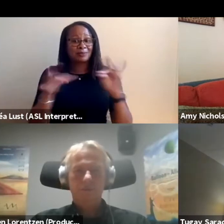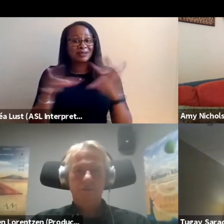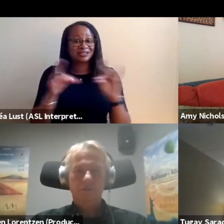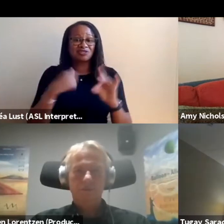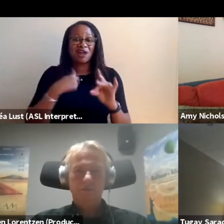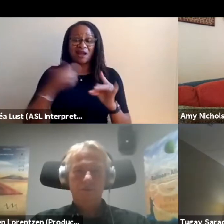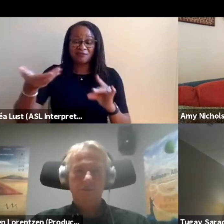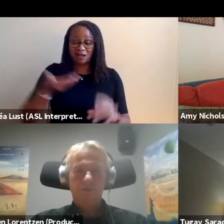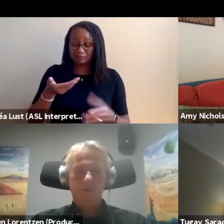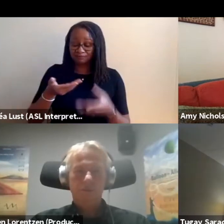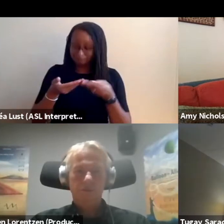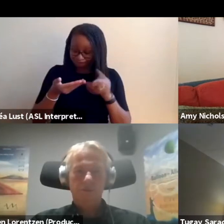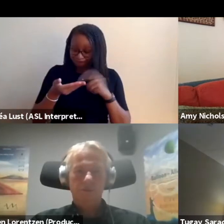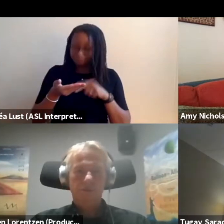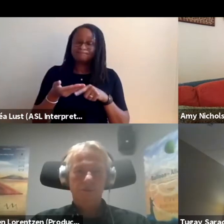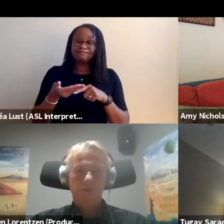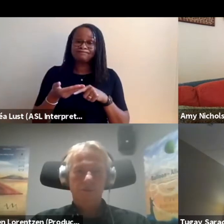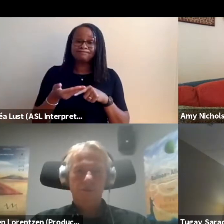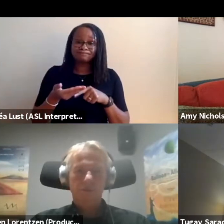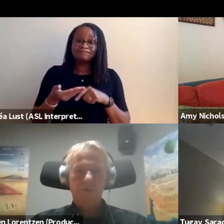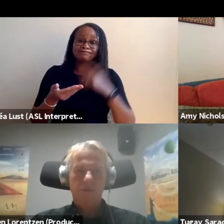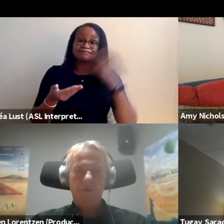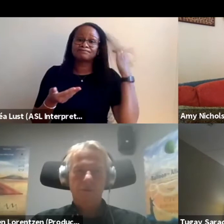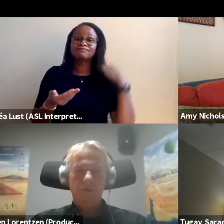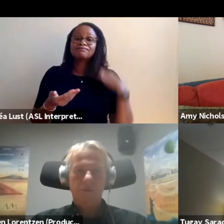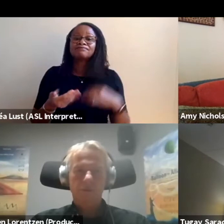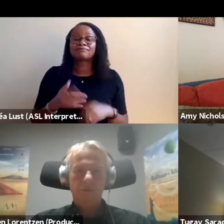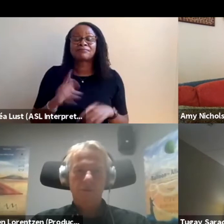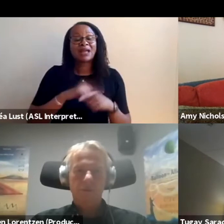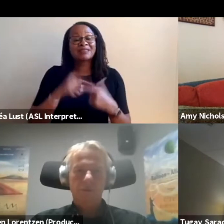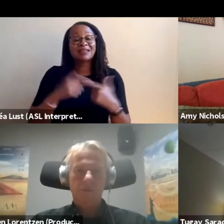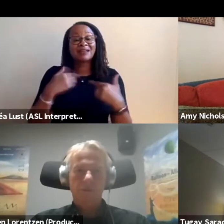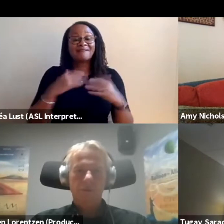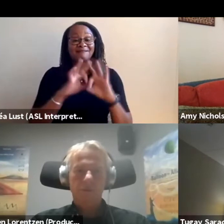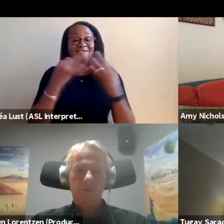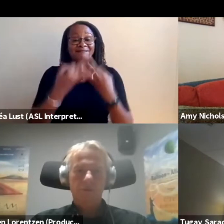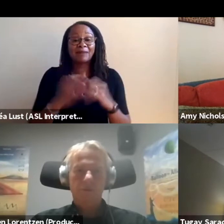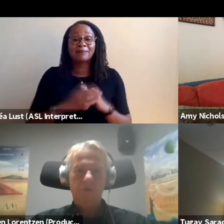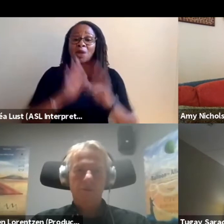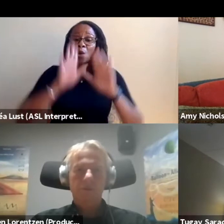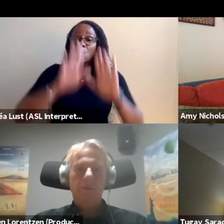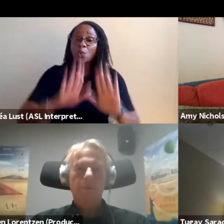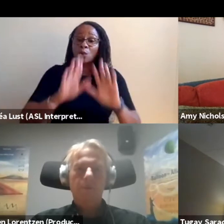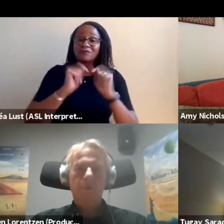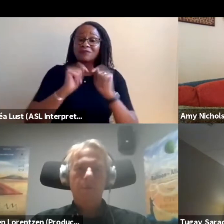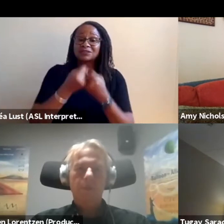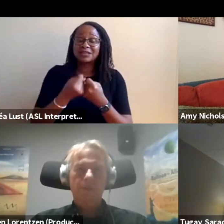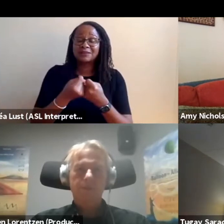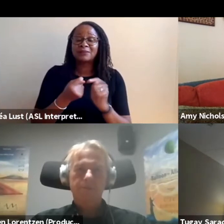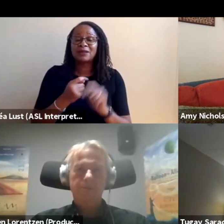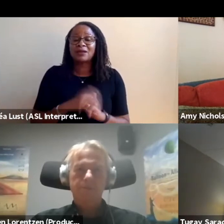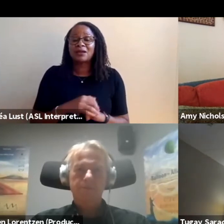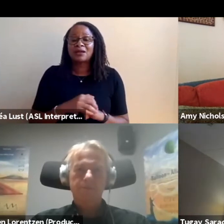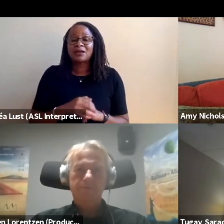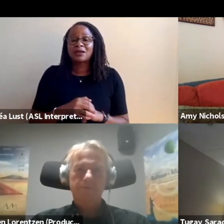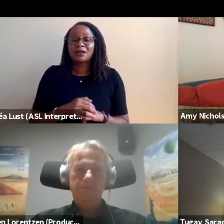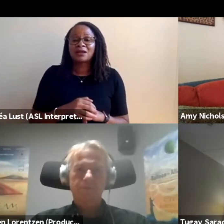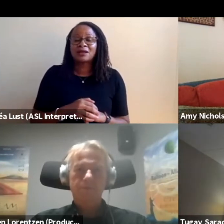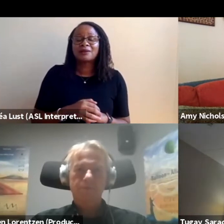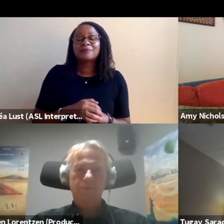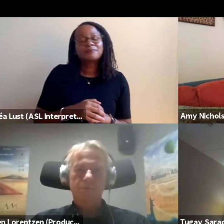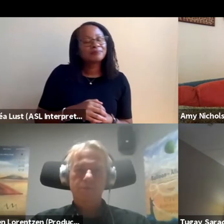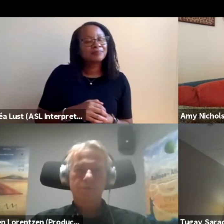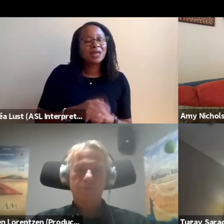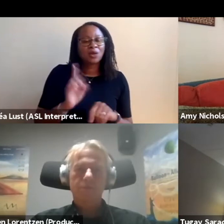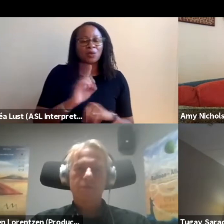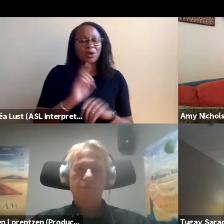got. And then I have my family. I have this great team from Integral Film and so on. I can always